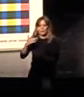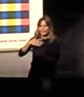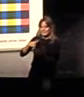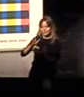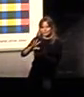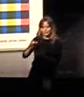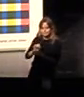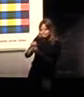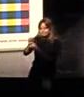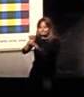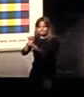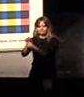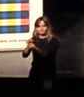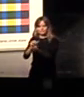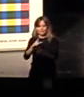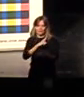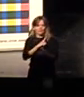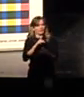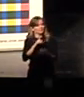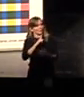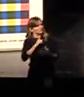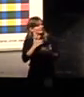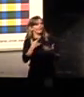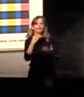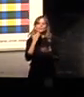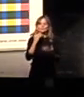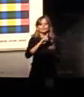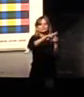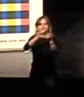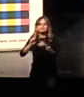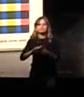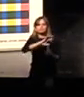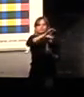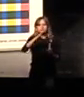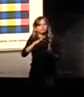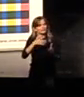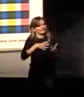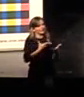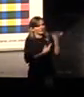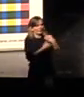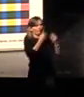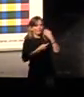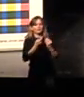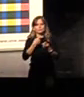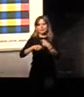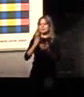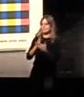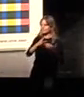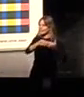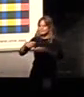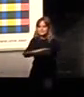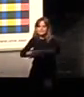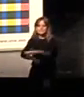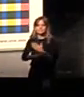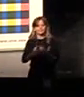identification of weet transnationale counter he jimmy of een nieuw narratief to be told onlangs site nieuw practices and